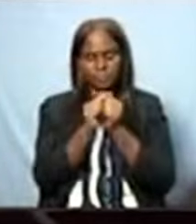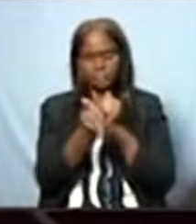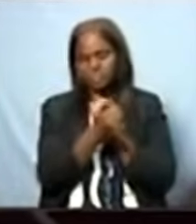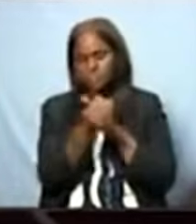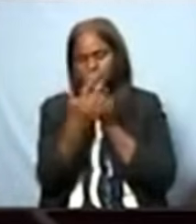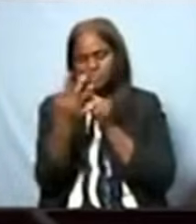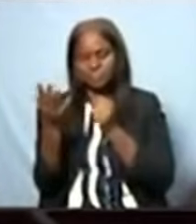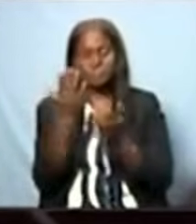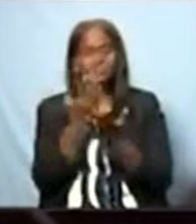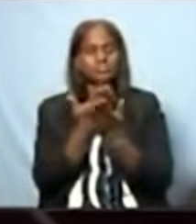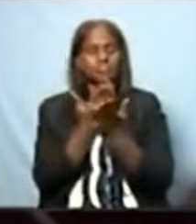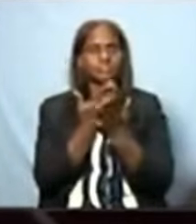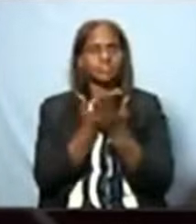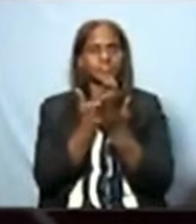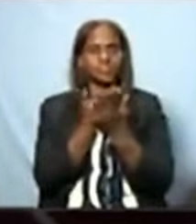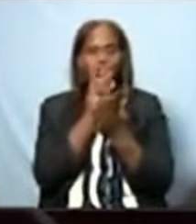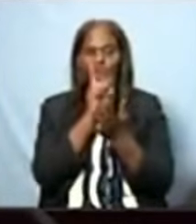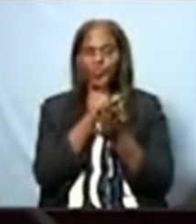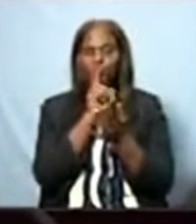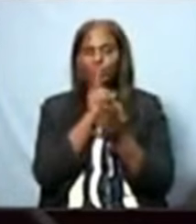things proposing that